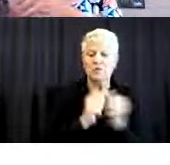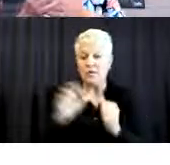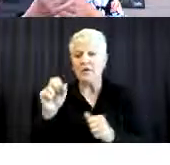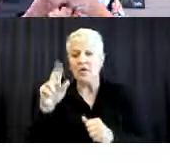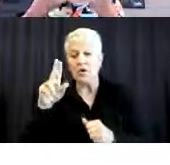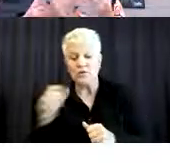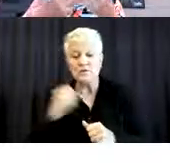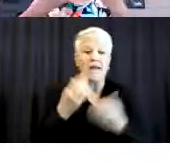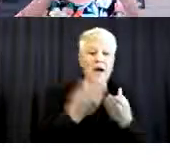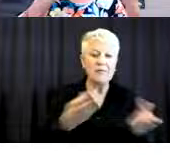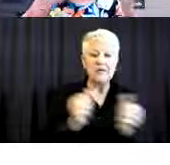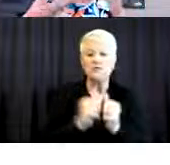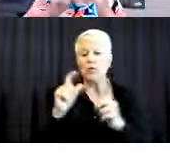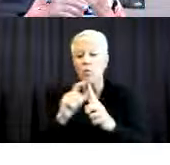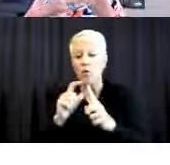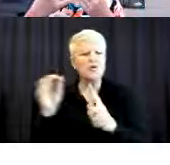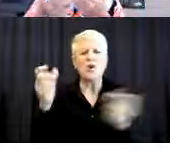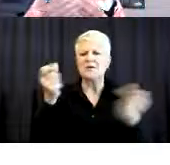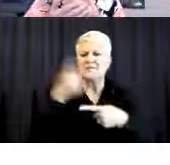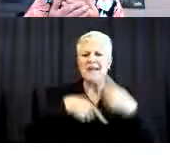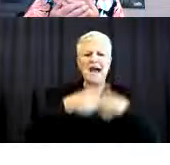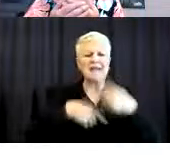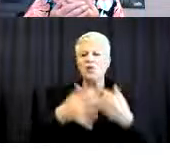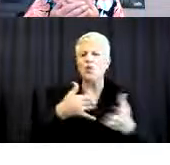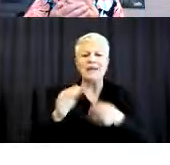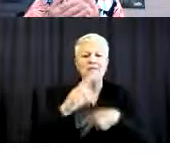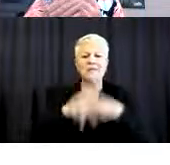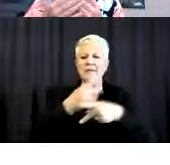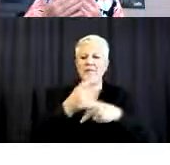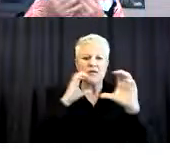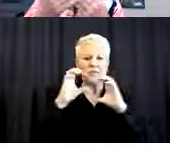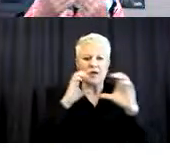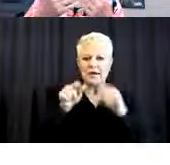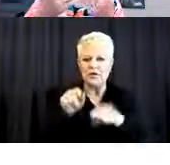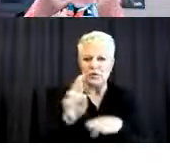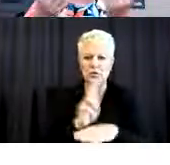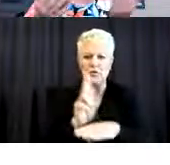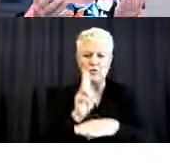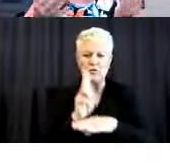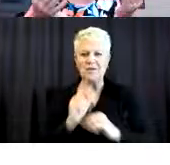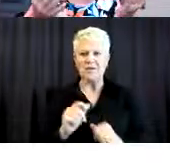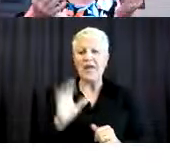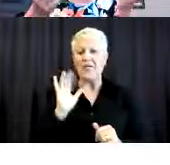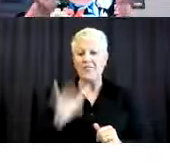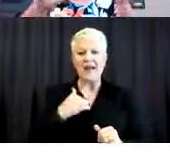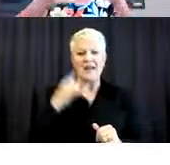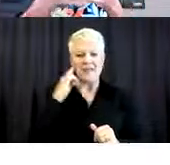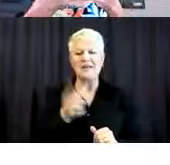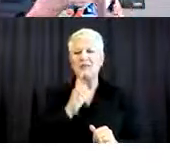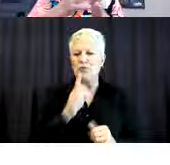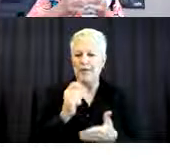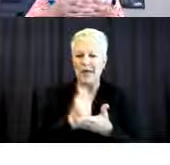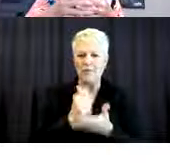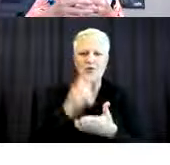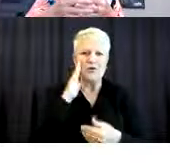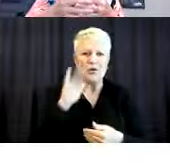words or signs or whatever form of communication is being used. And so that, I think, really is helpful to know